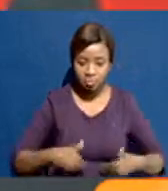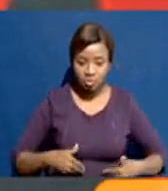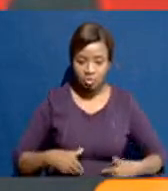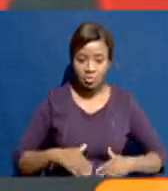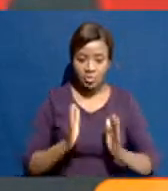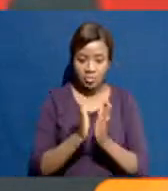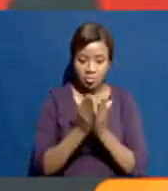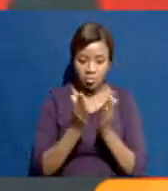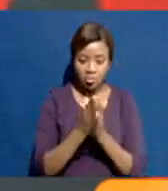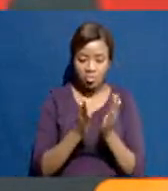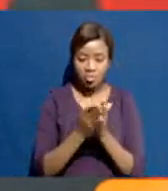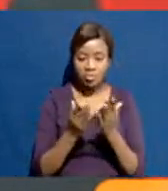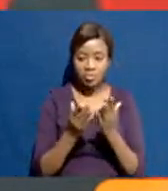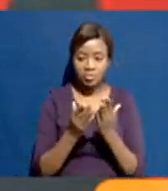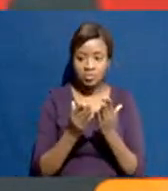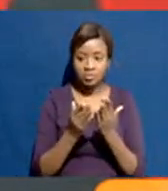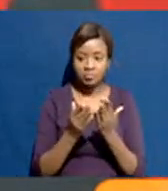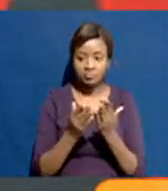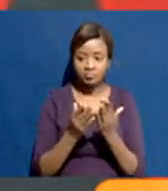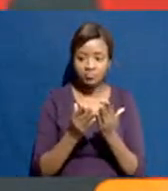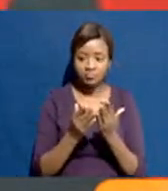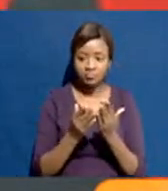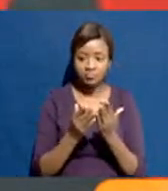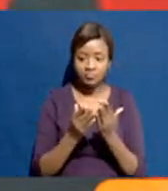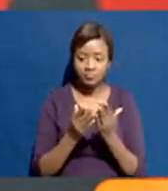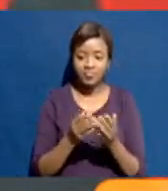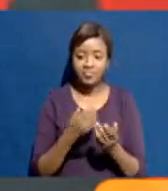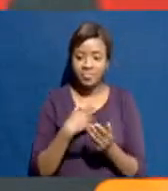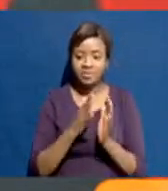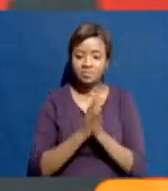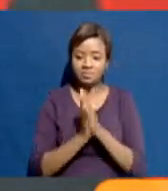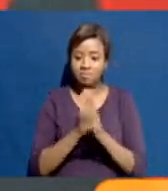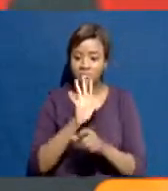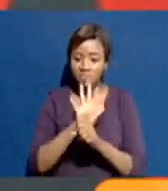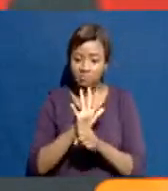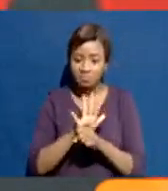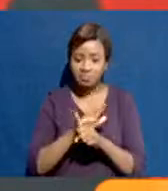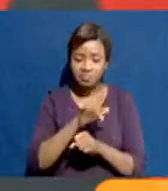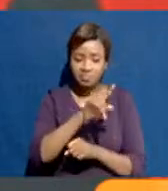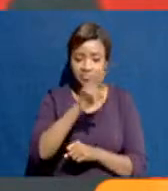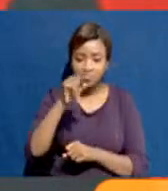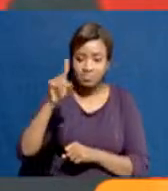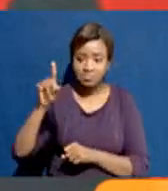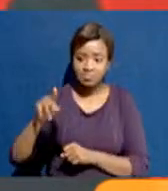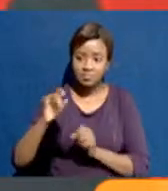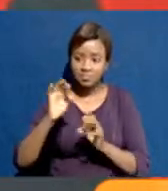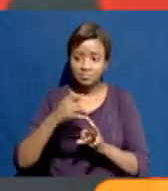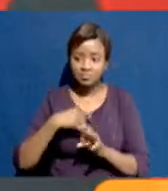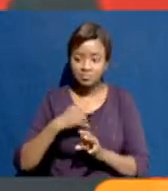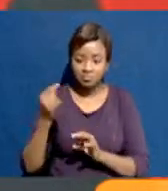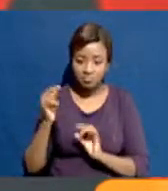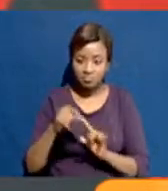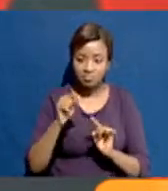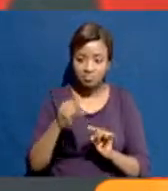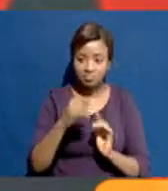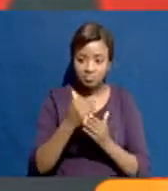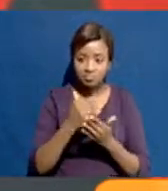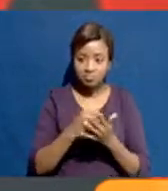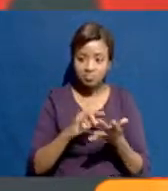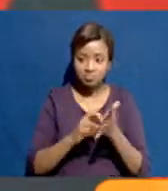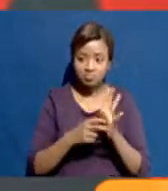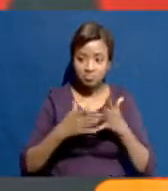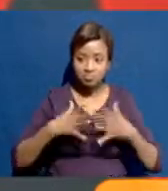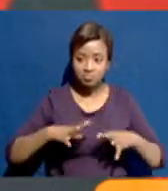And I think there are not even enough stories being told. There are not enough of us being told. Yeah. If I'm coming to this show the second time, we don't have enough